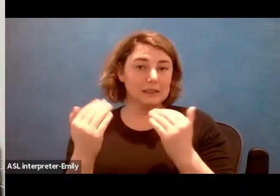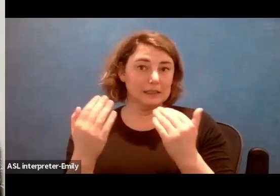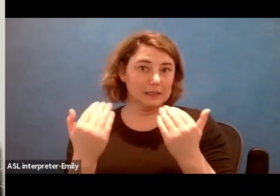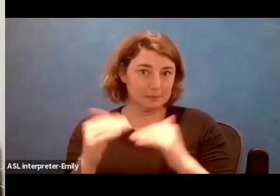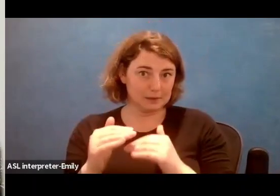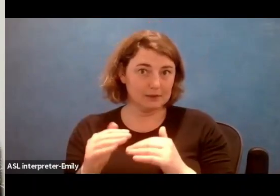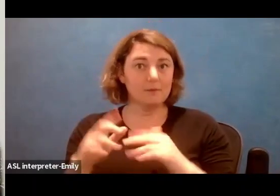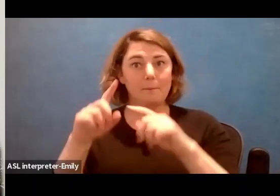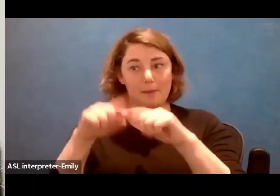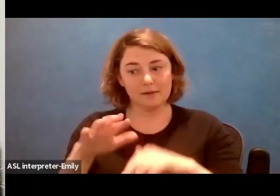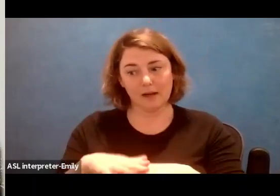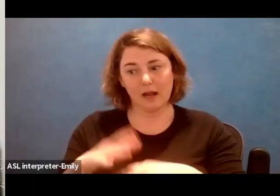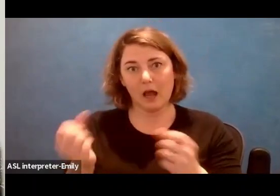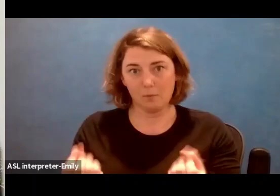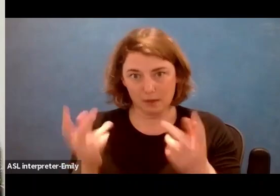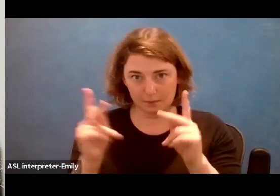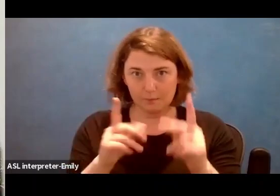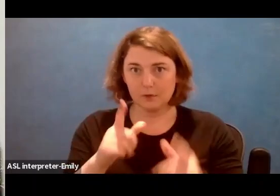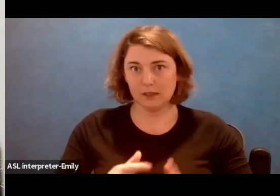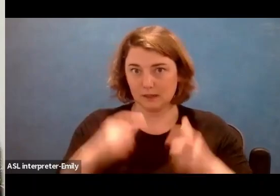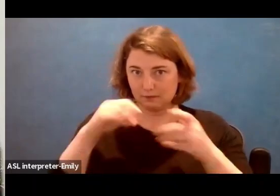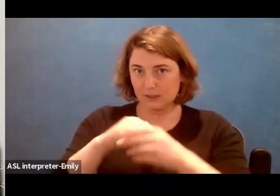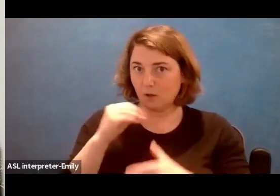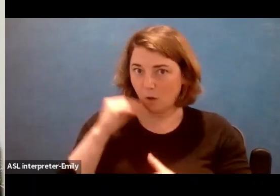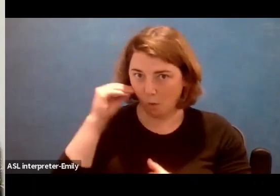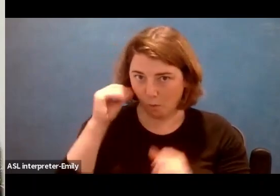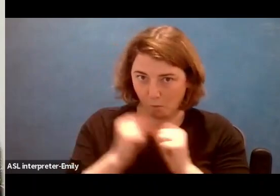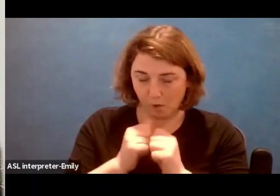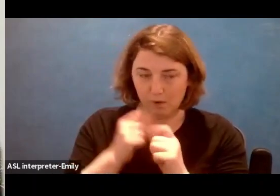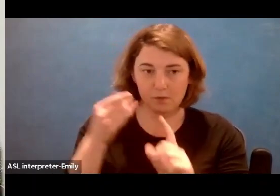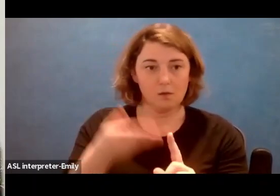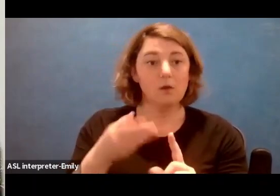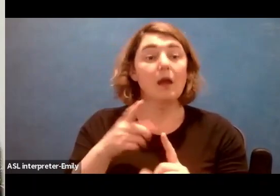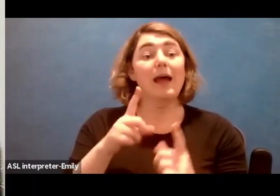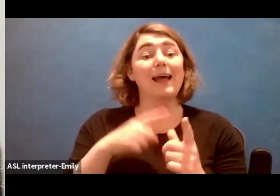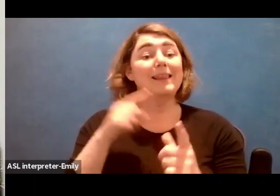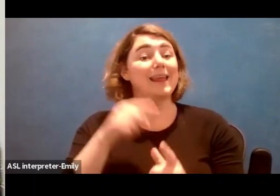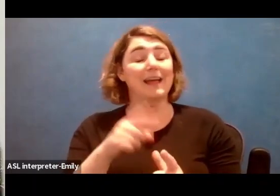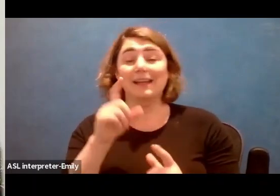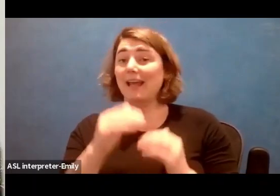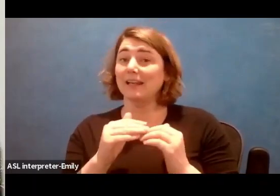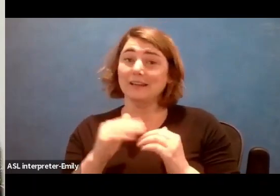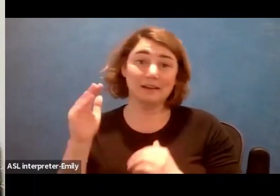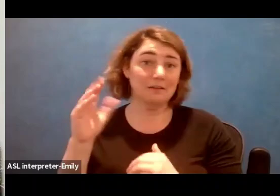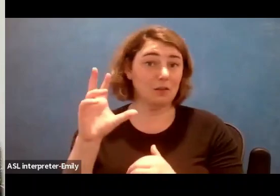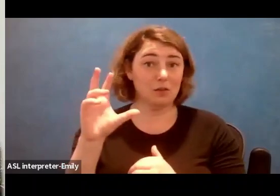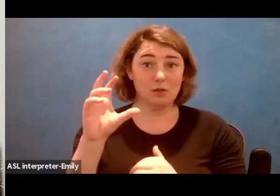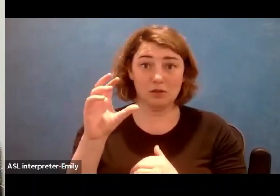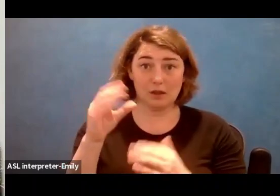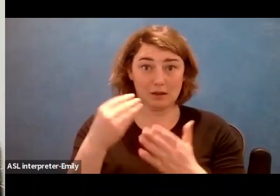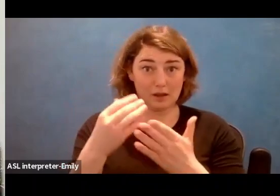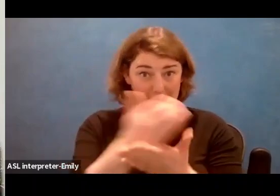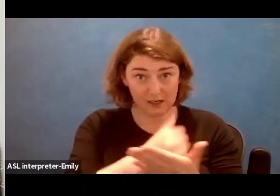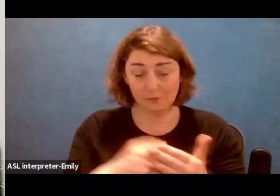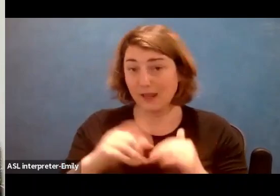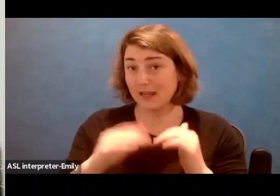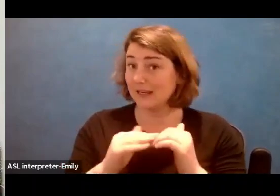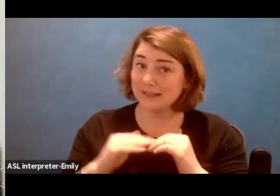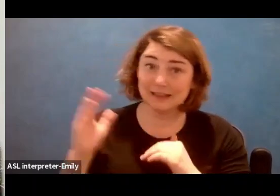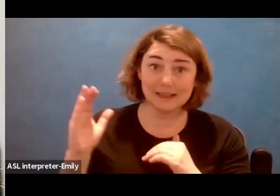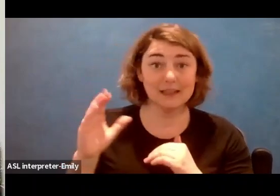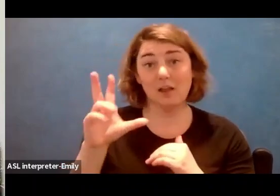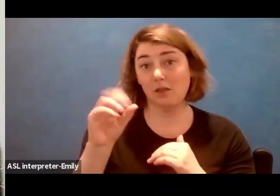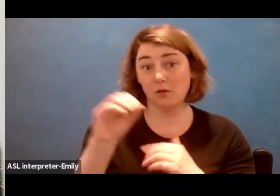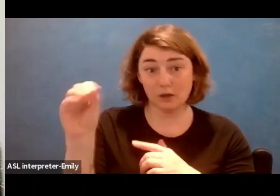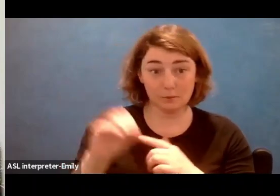of people per household, and the adjusted household income must not exceed 30% of the